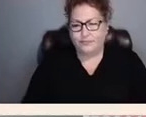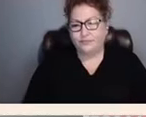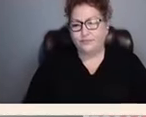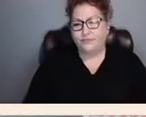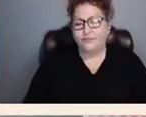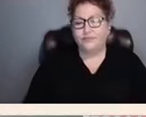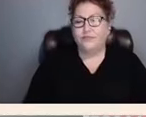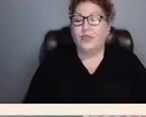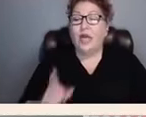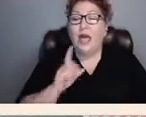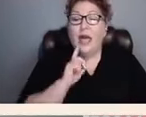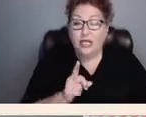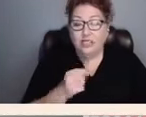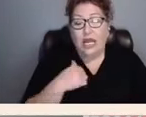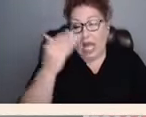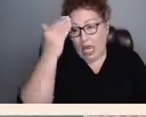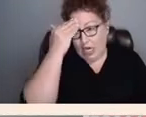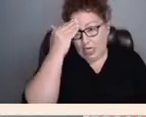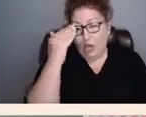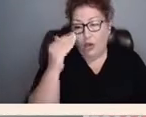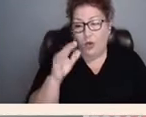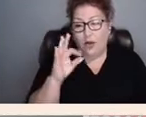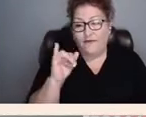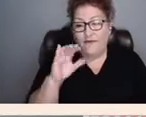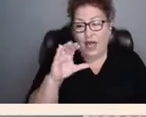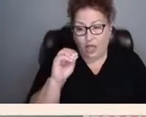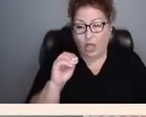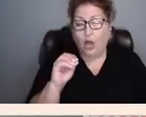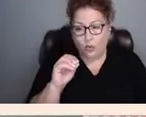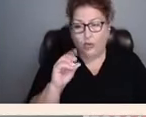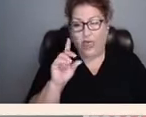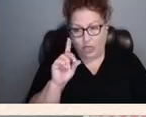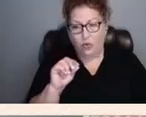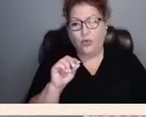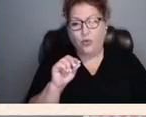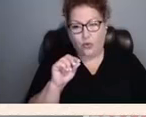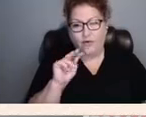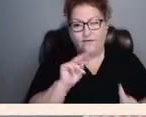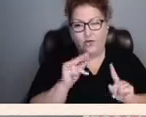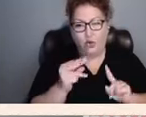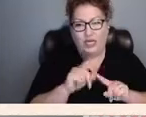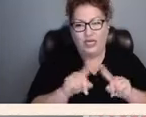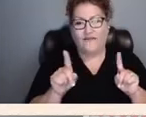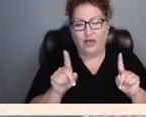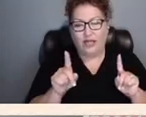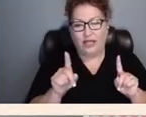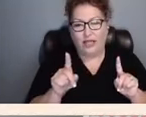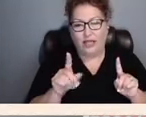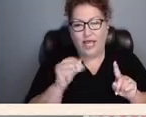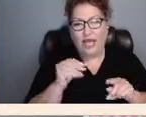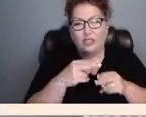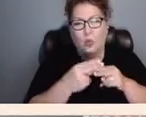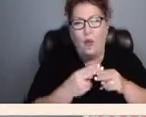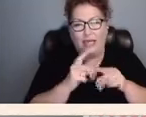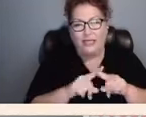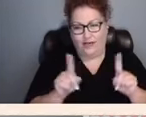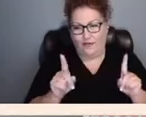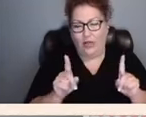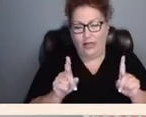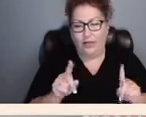Actually, I know with FICO 8, they do view it differently, and it's weighted differently. To